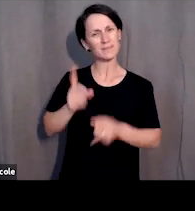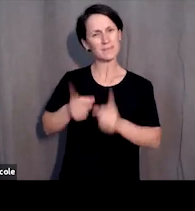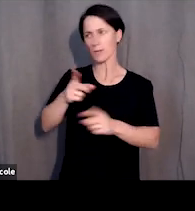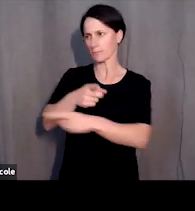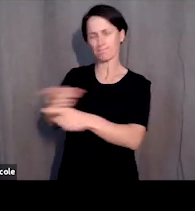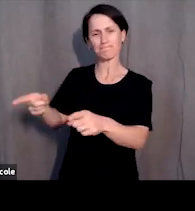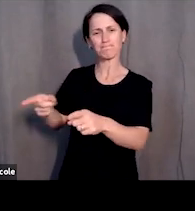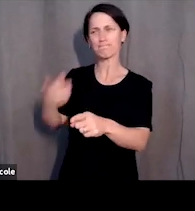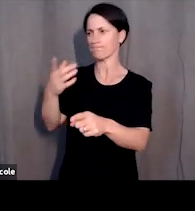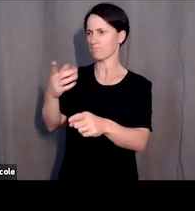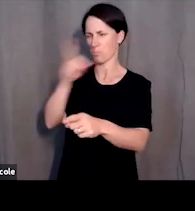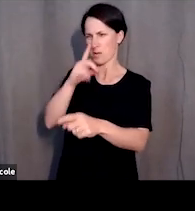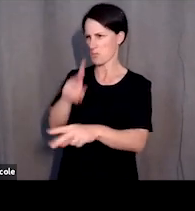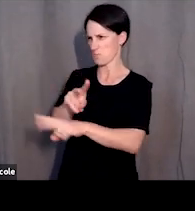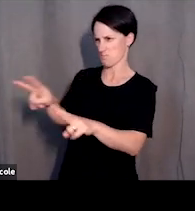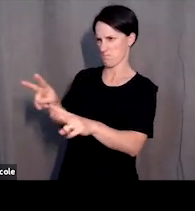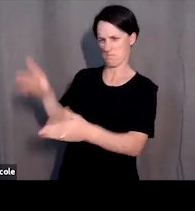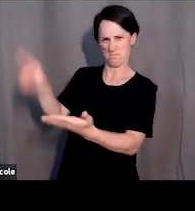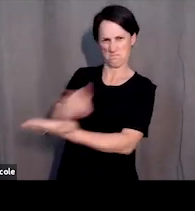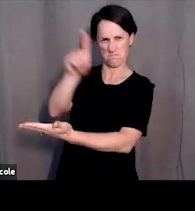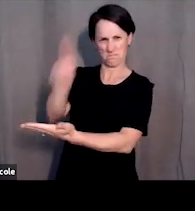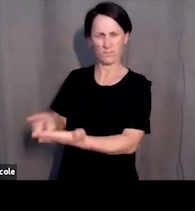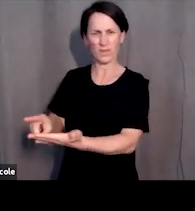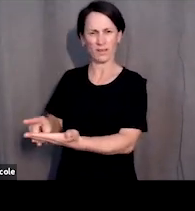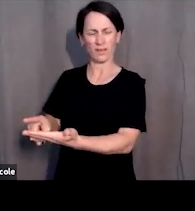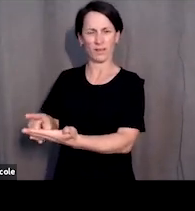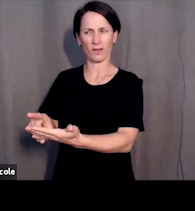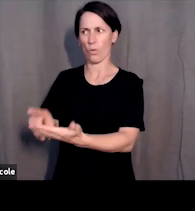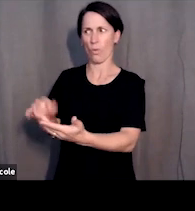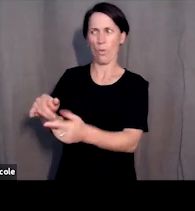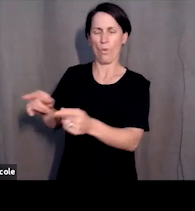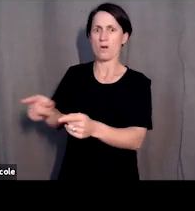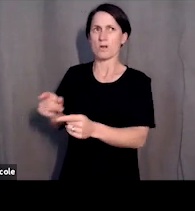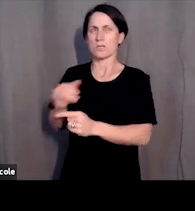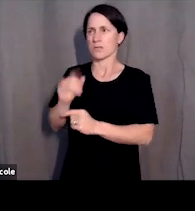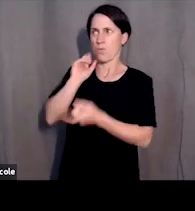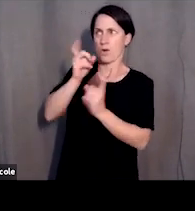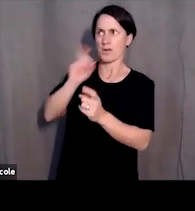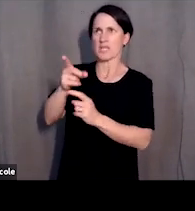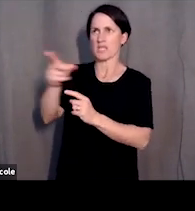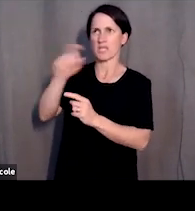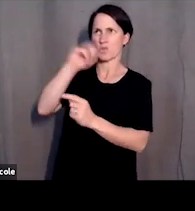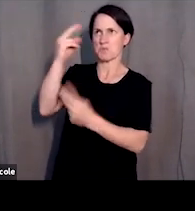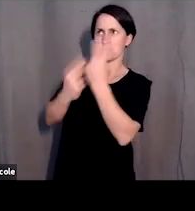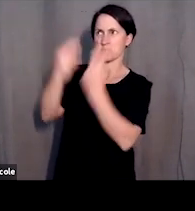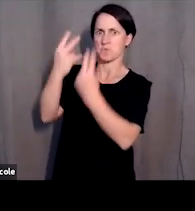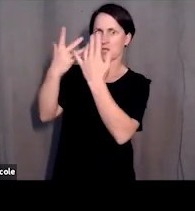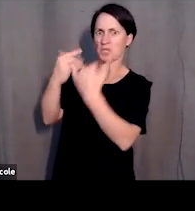experience quite a strong fear of being likely to be discriminated or feel like they're being judged in some